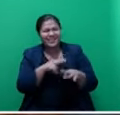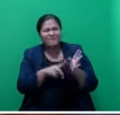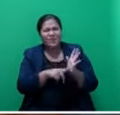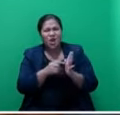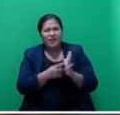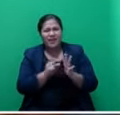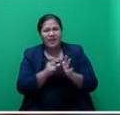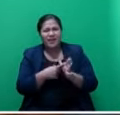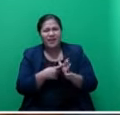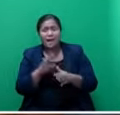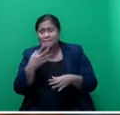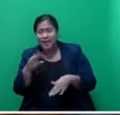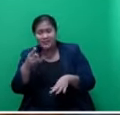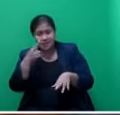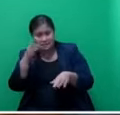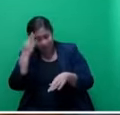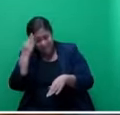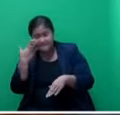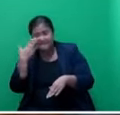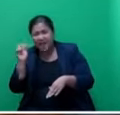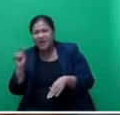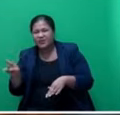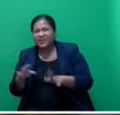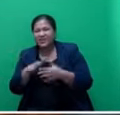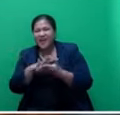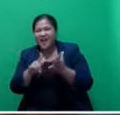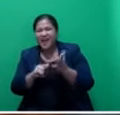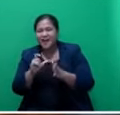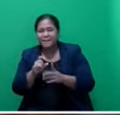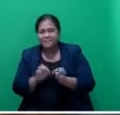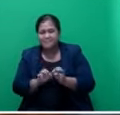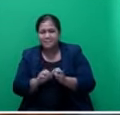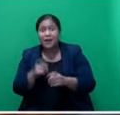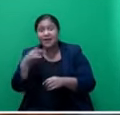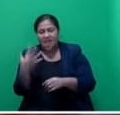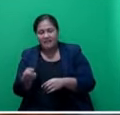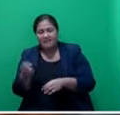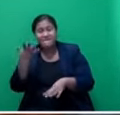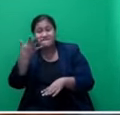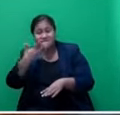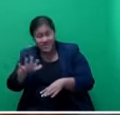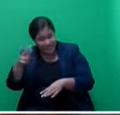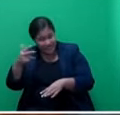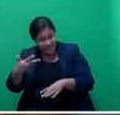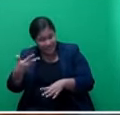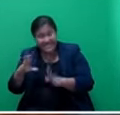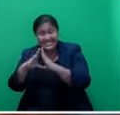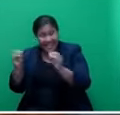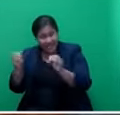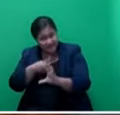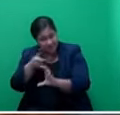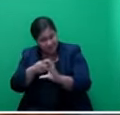on Pornhub, and she was in 58 sex videos. A 14-year-old girl in California